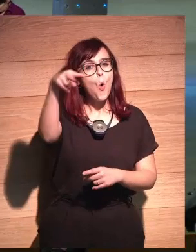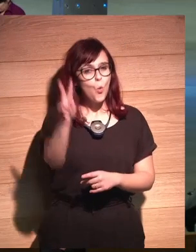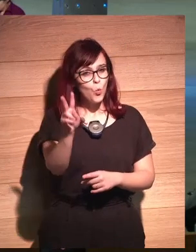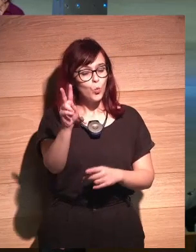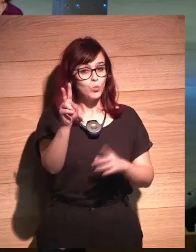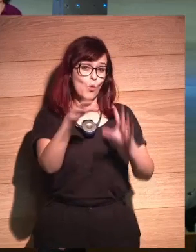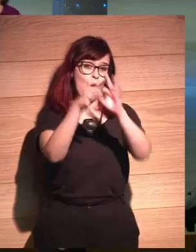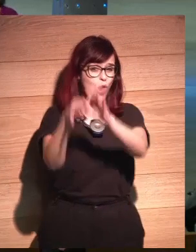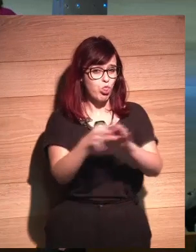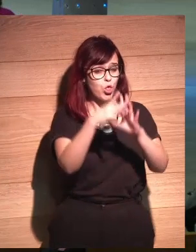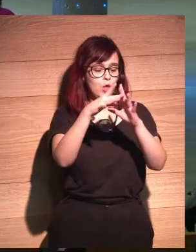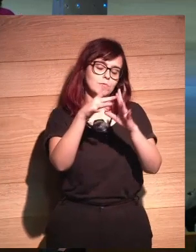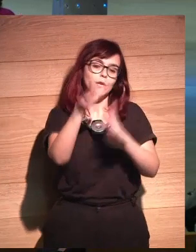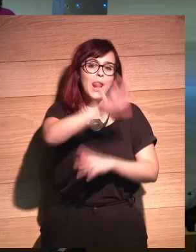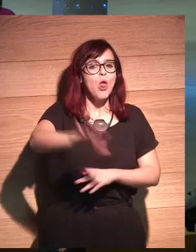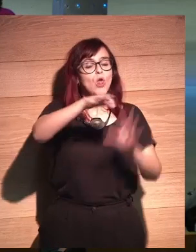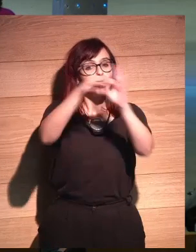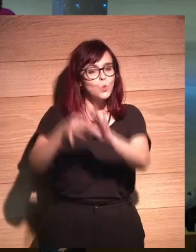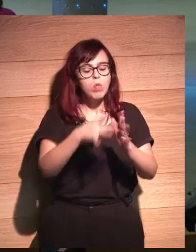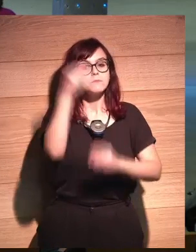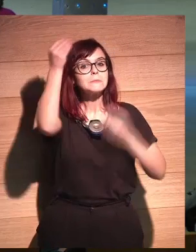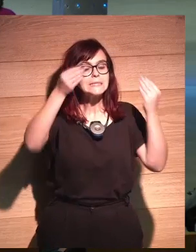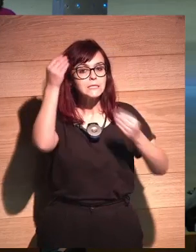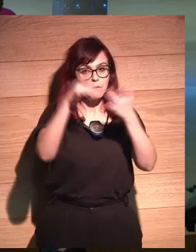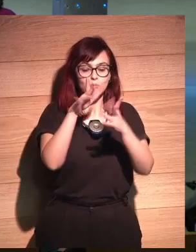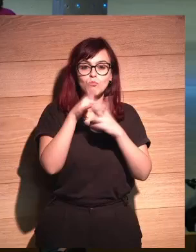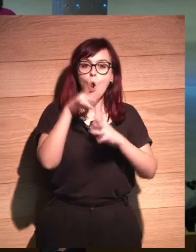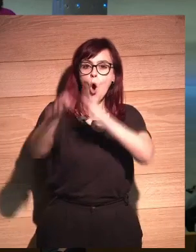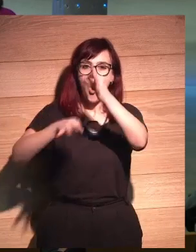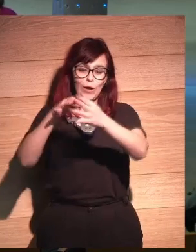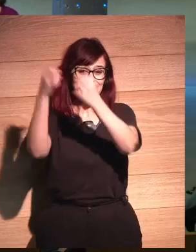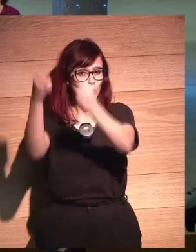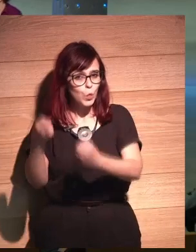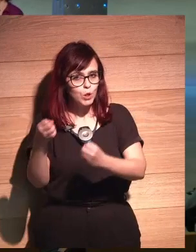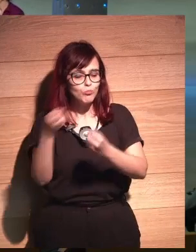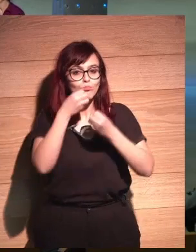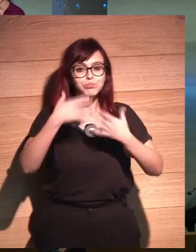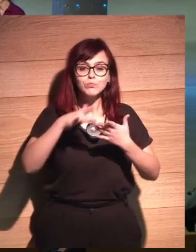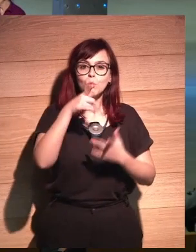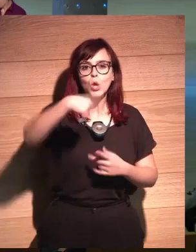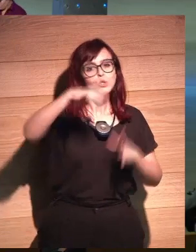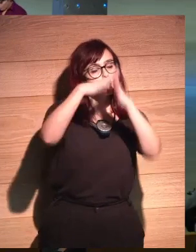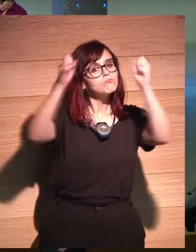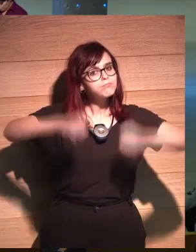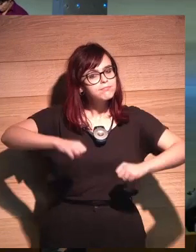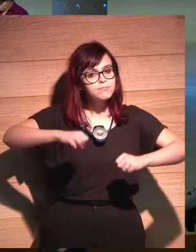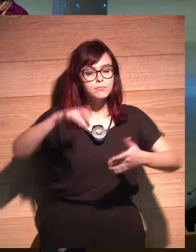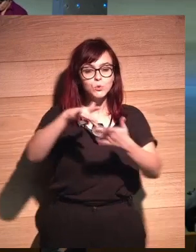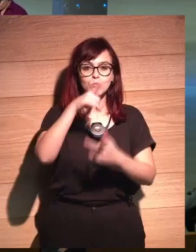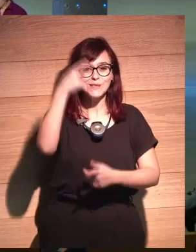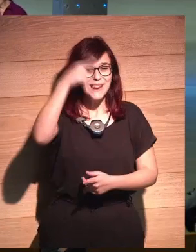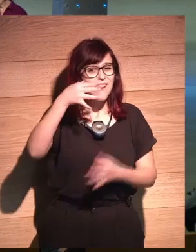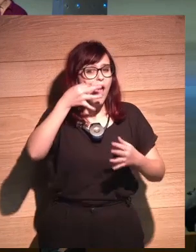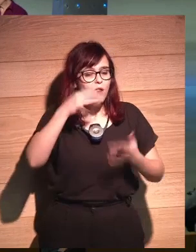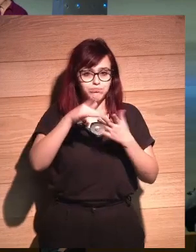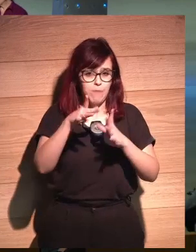healthy, etc., probably the United Nations were thinking about the fact that these goals were going to be accomplished by institutions, great nations,